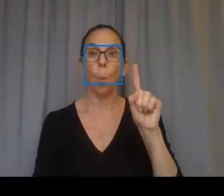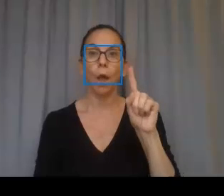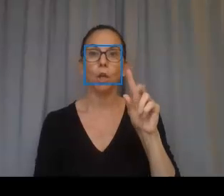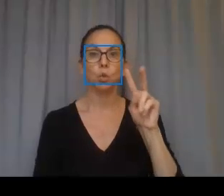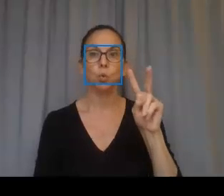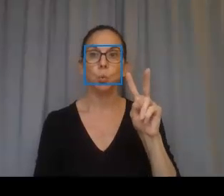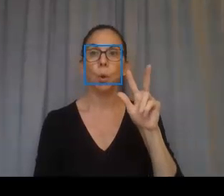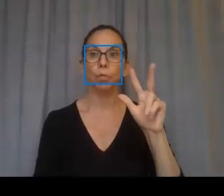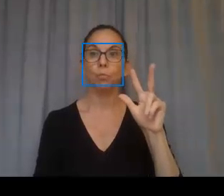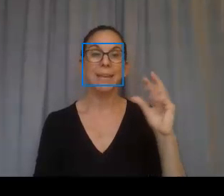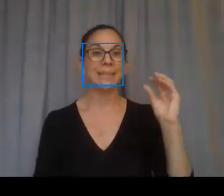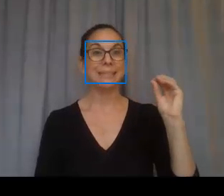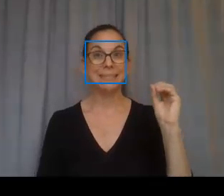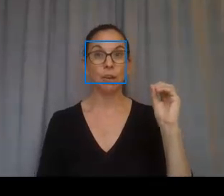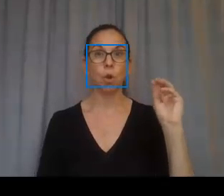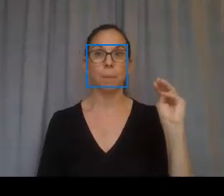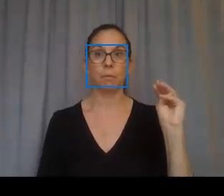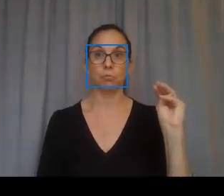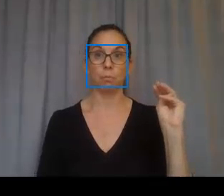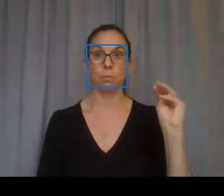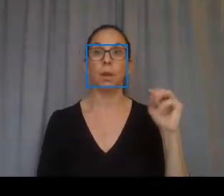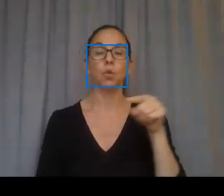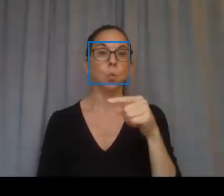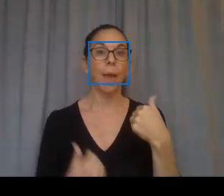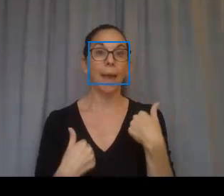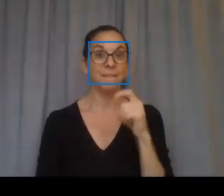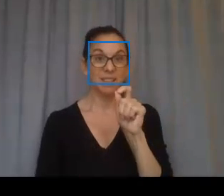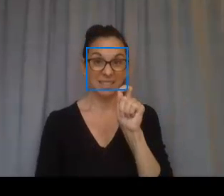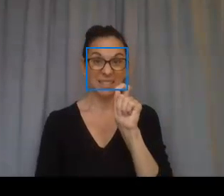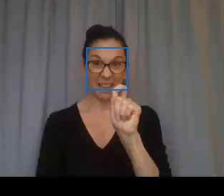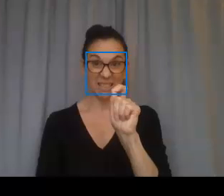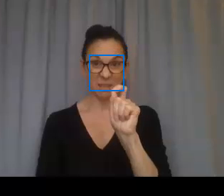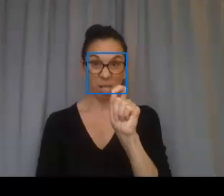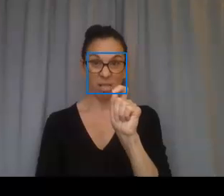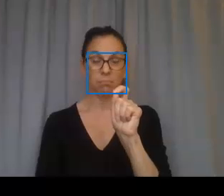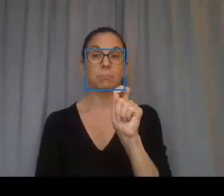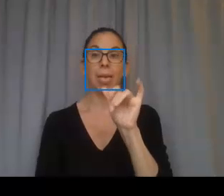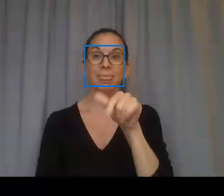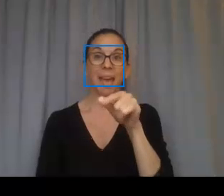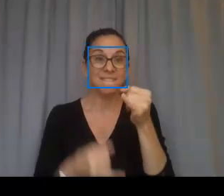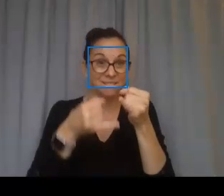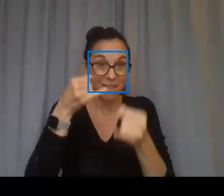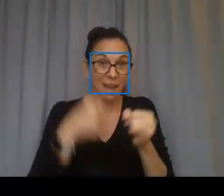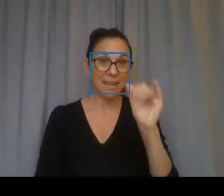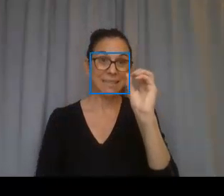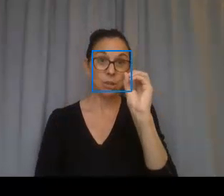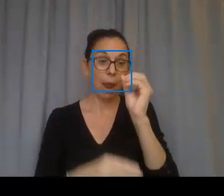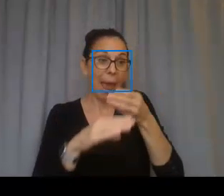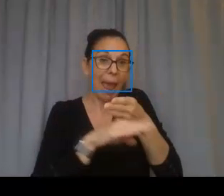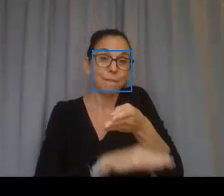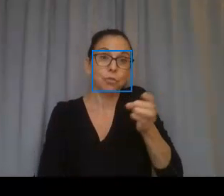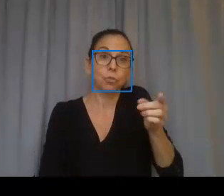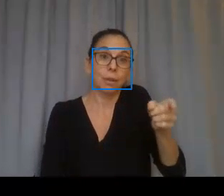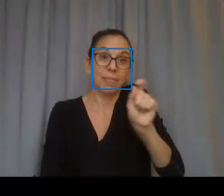0.1230 meters. In this case, you have a decimal place, and that final 0 after the decimal place,